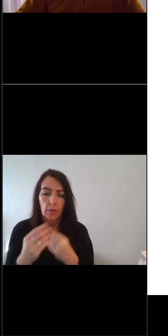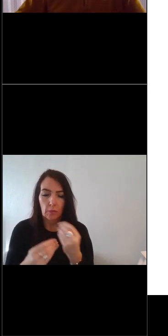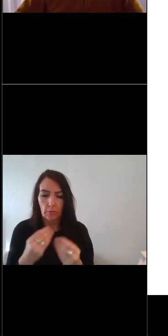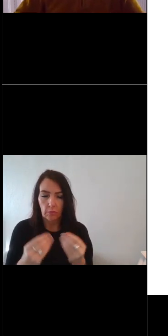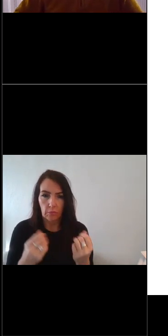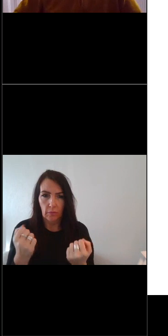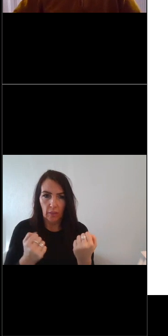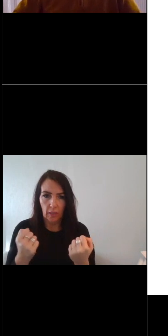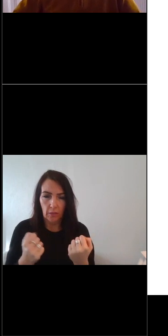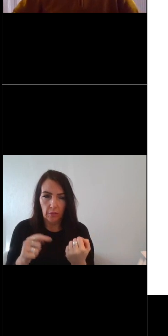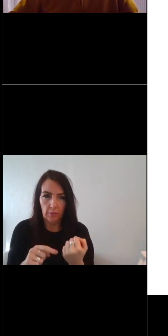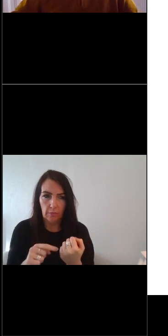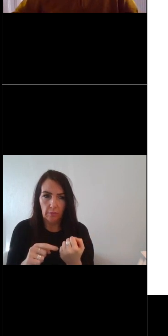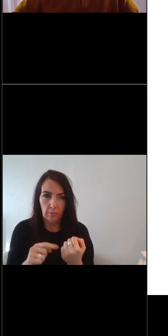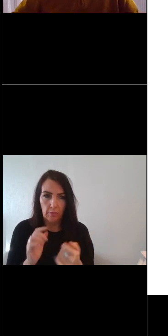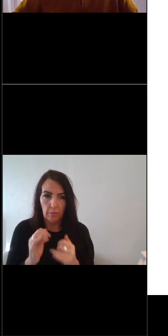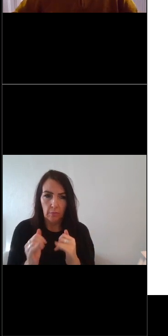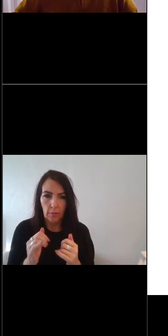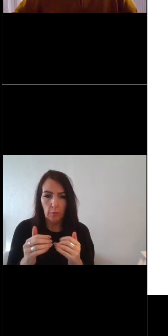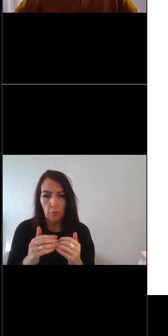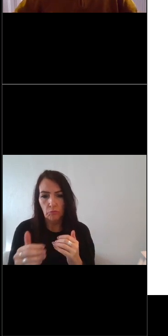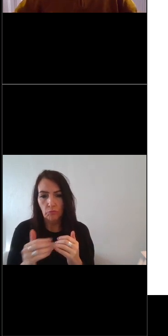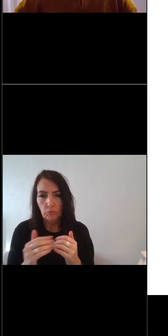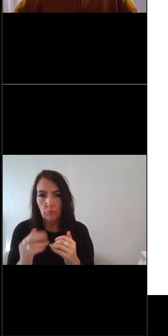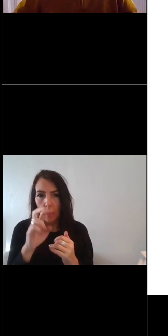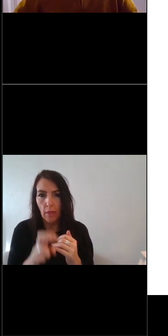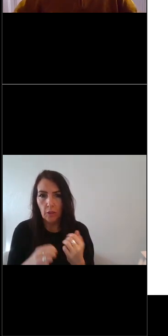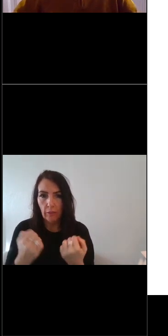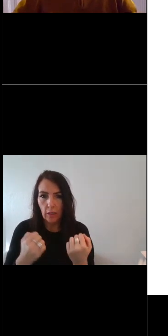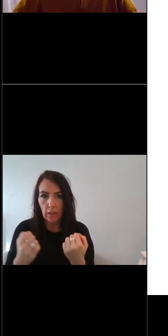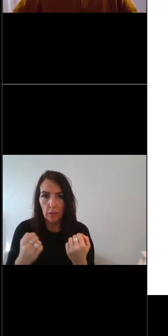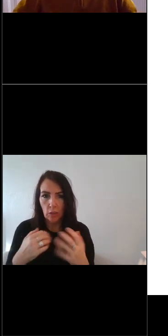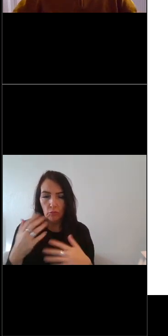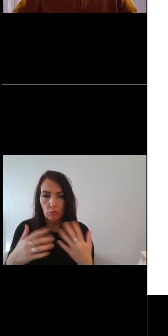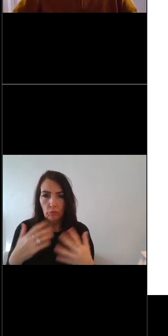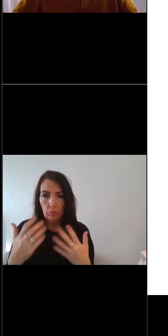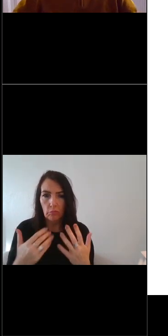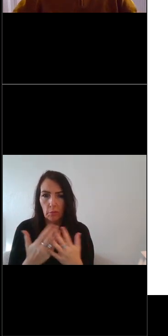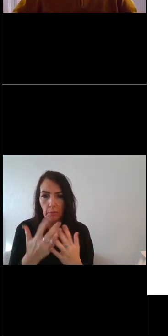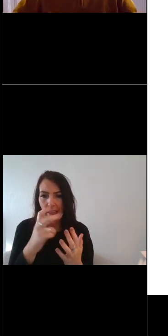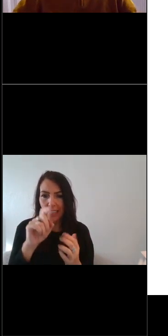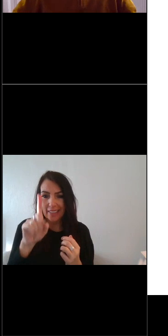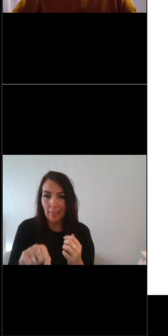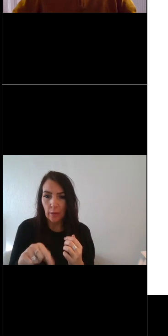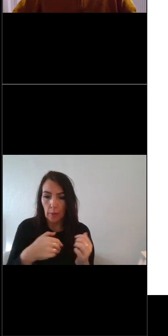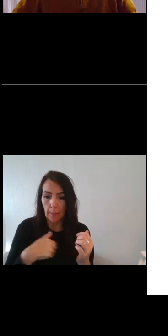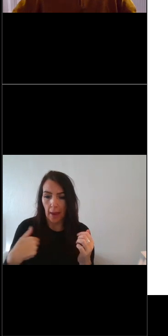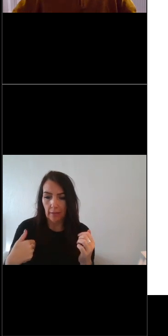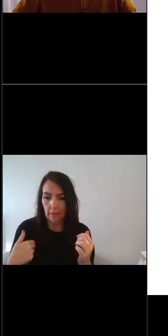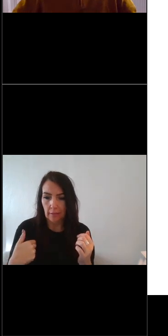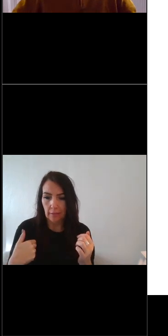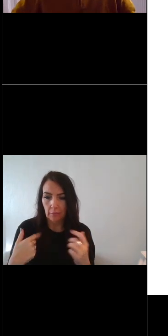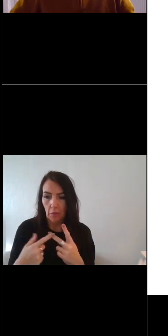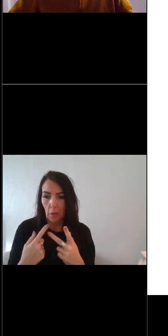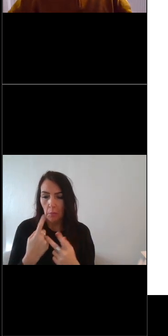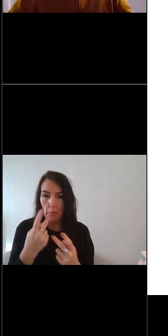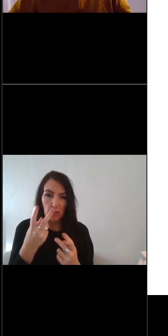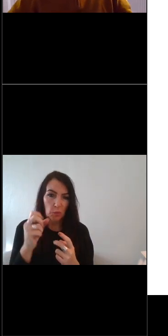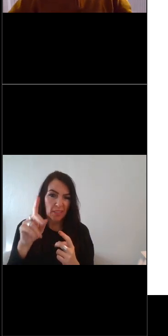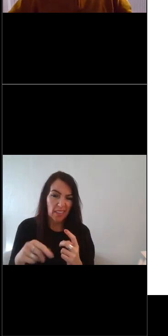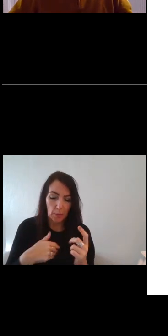that may last, electric vehicles where brake discs and pads may last 80,000 miles, but also ones where they may last 20,000